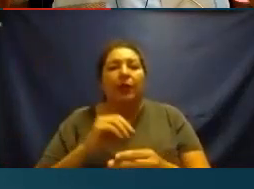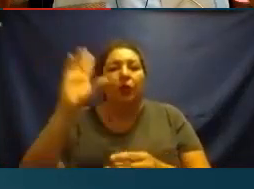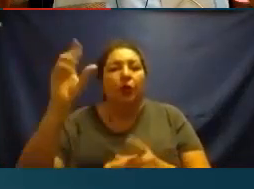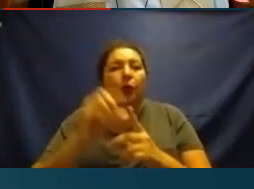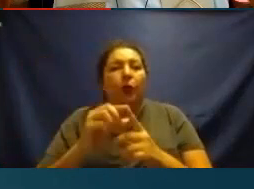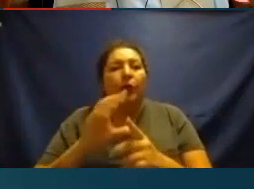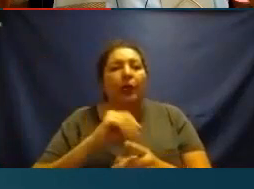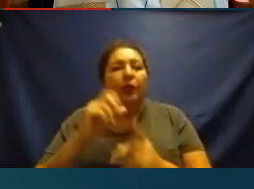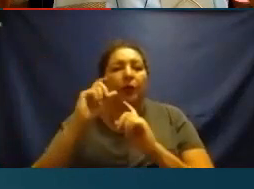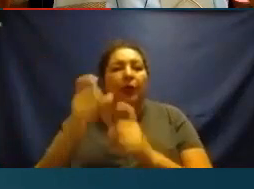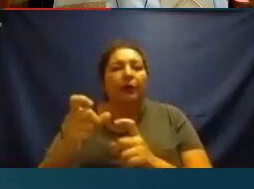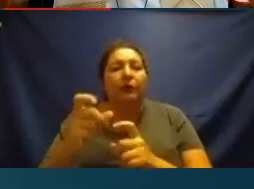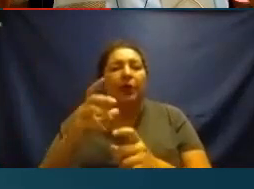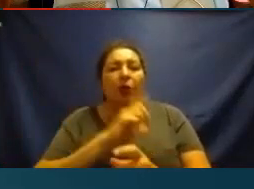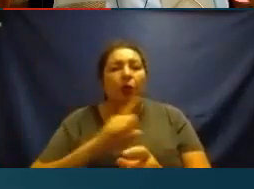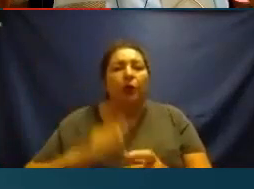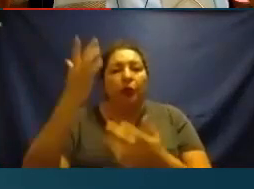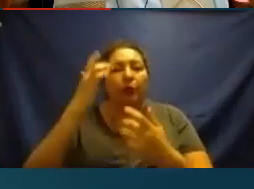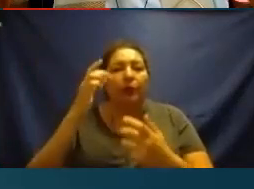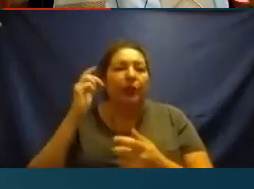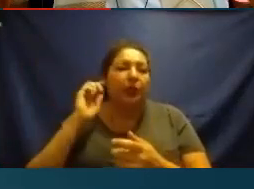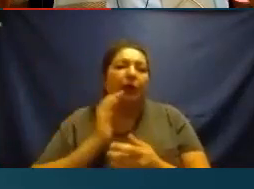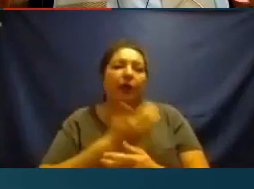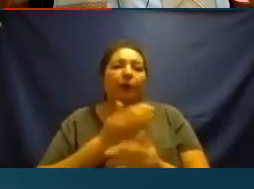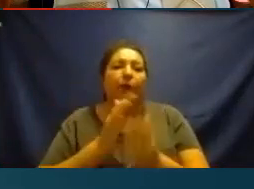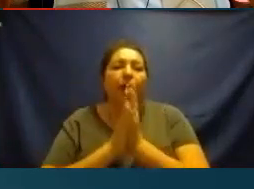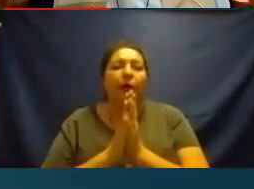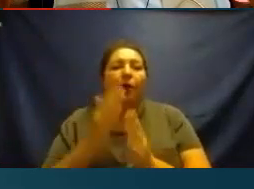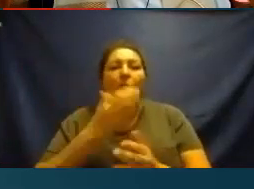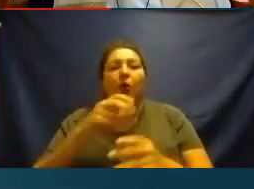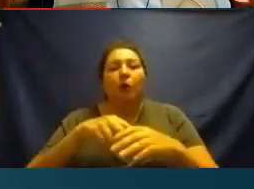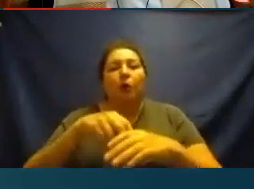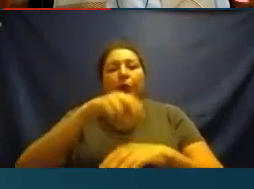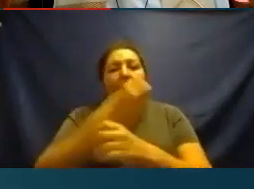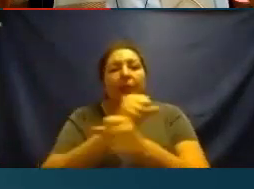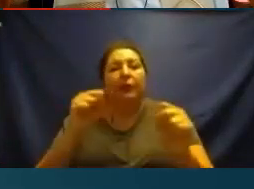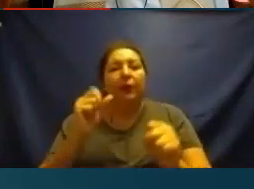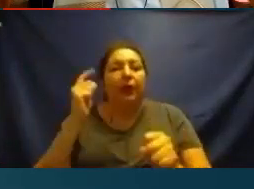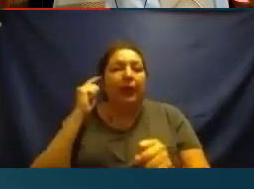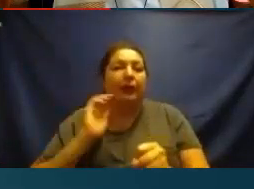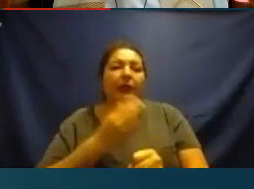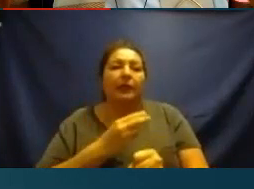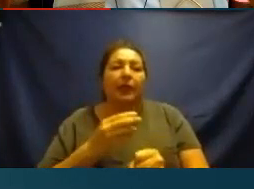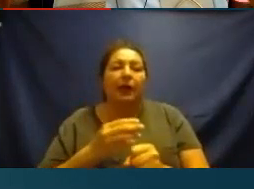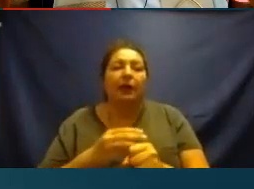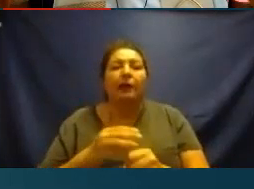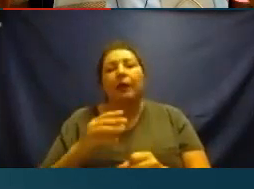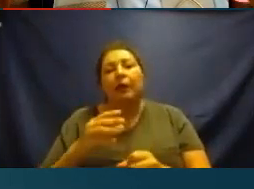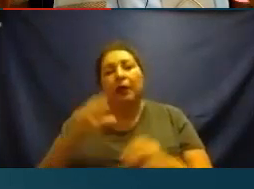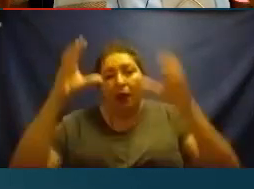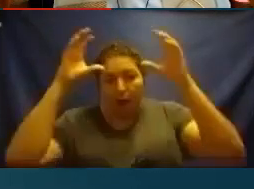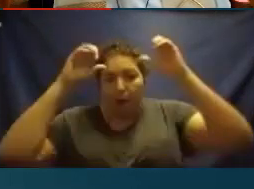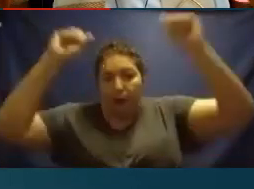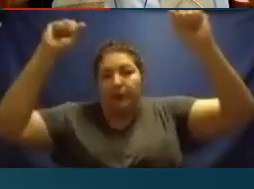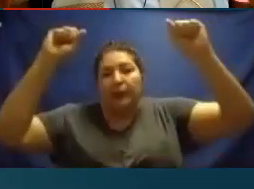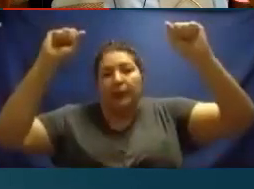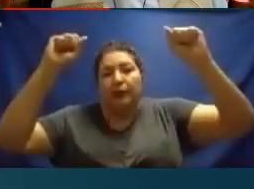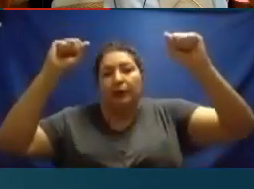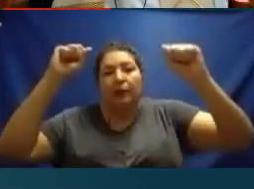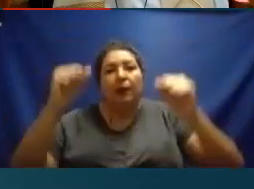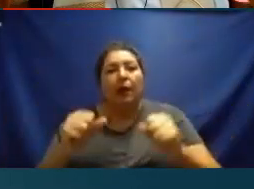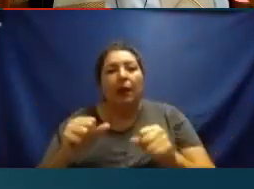mercy, O risen Savior, hear us on behalf of Donald, our president, Gavin, our